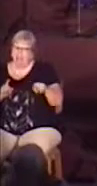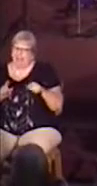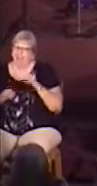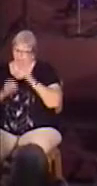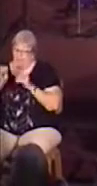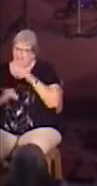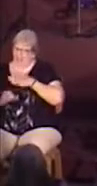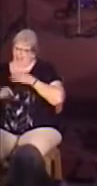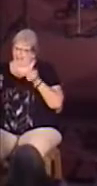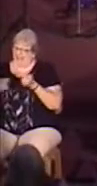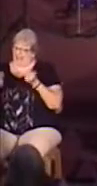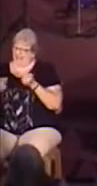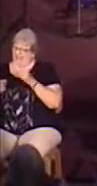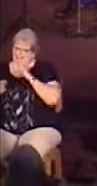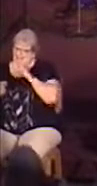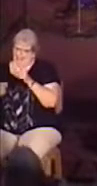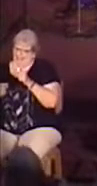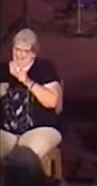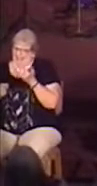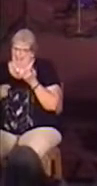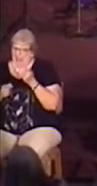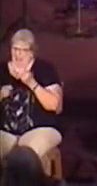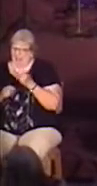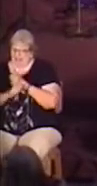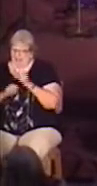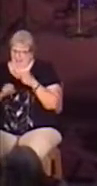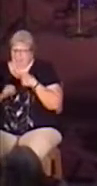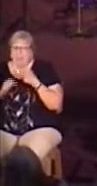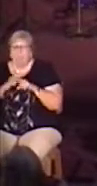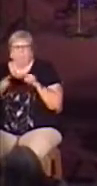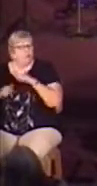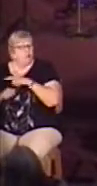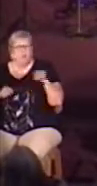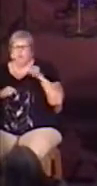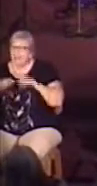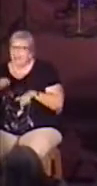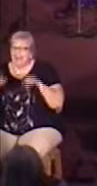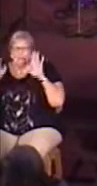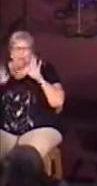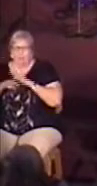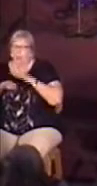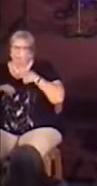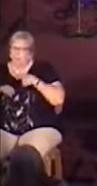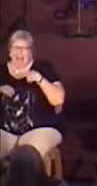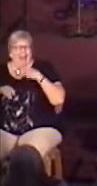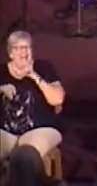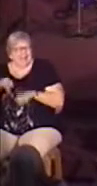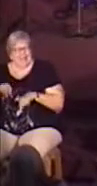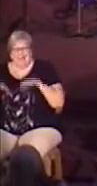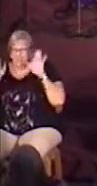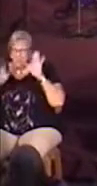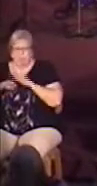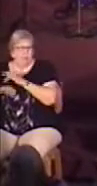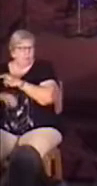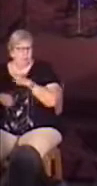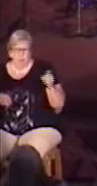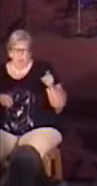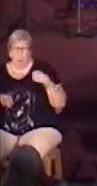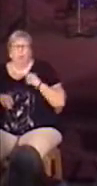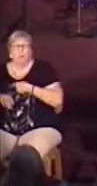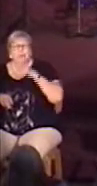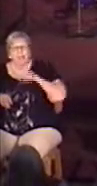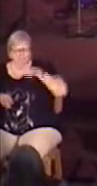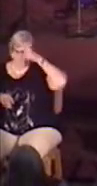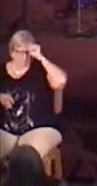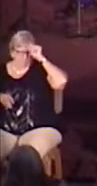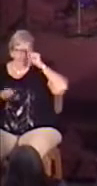sin. That doesn't let me off the hook. But you can't give up on me and I can't give up on you. We've got to remind each other of God's love